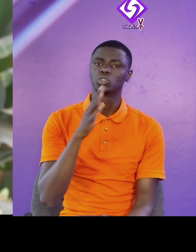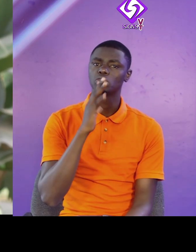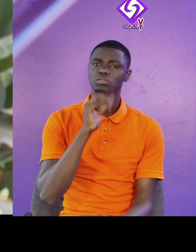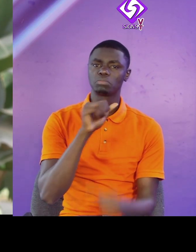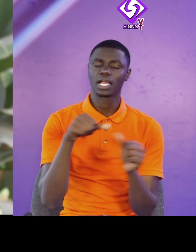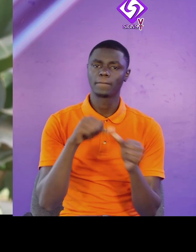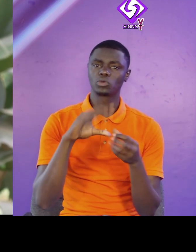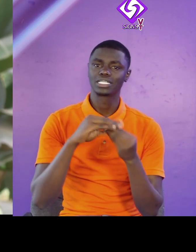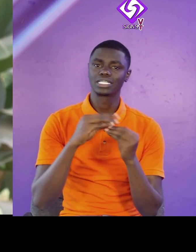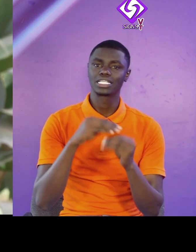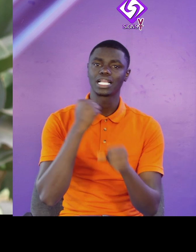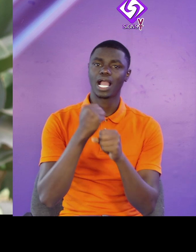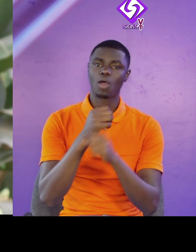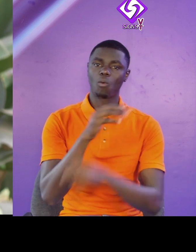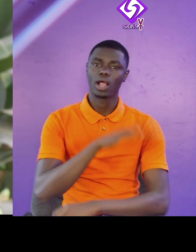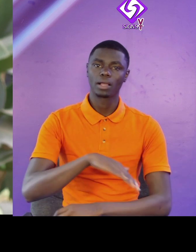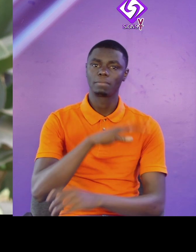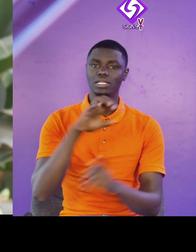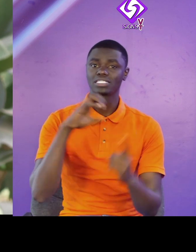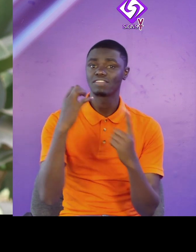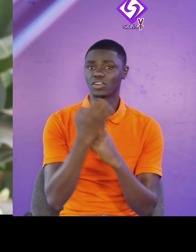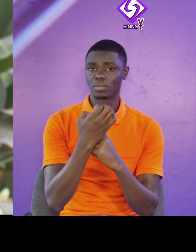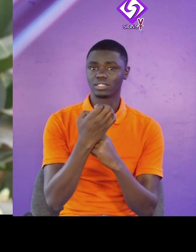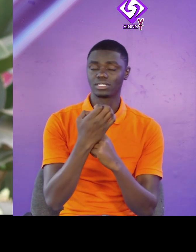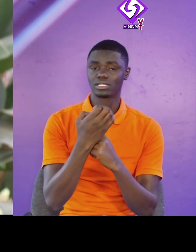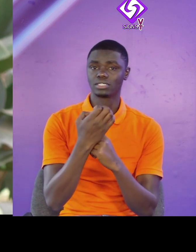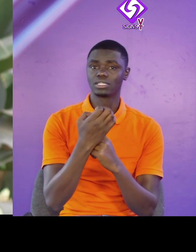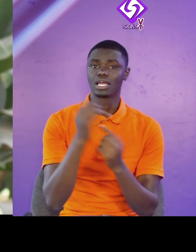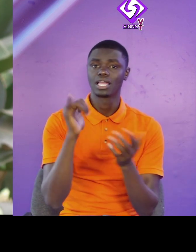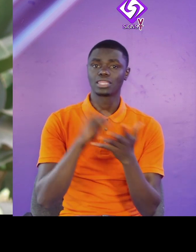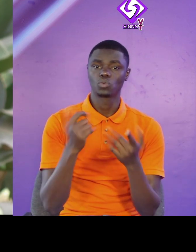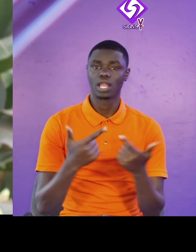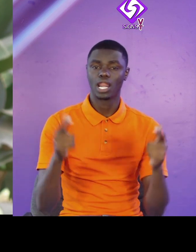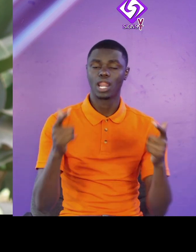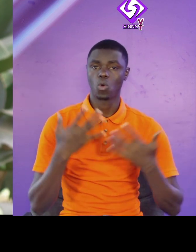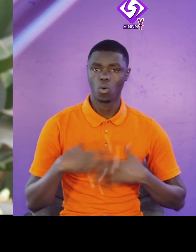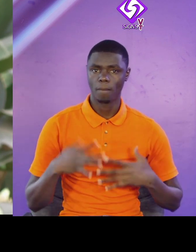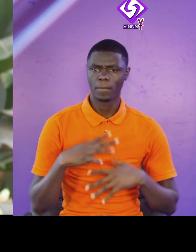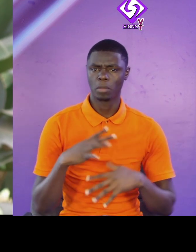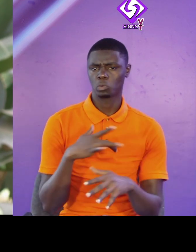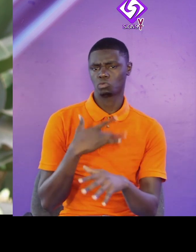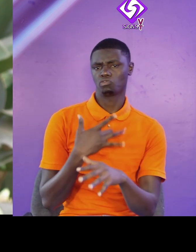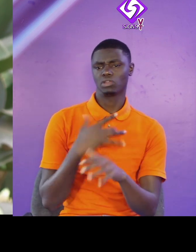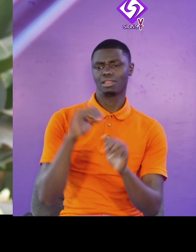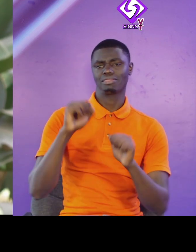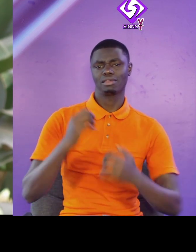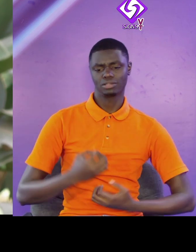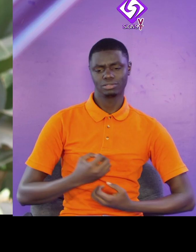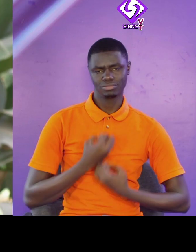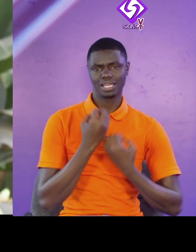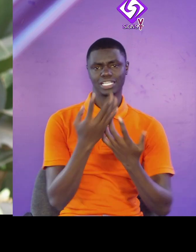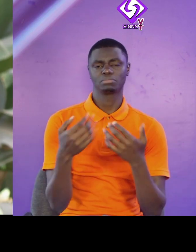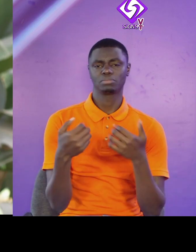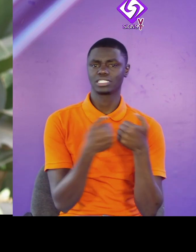workplace environment that is going to allow people to be able to feel that they can express their